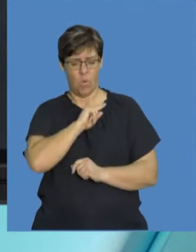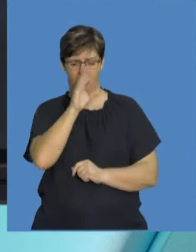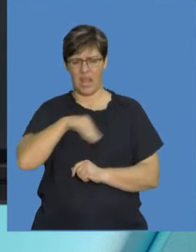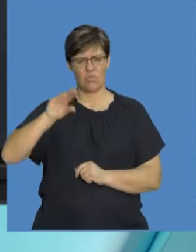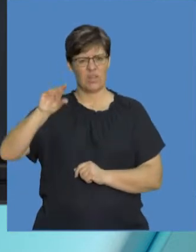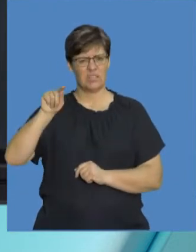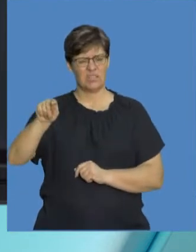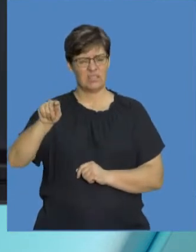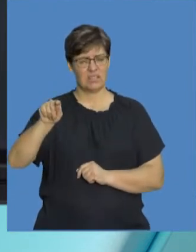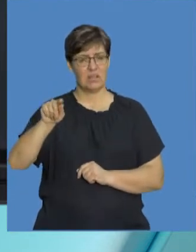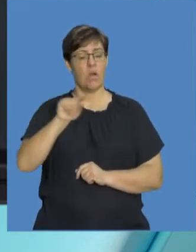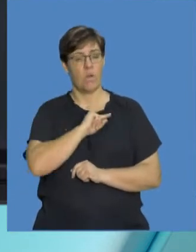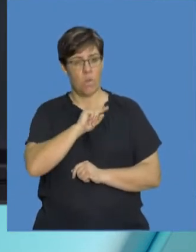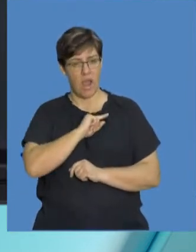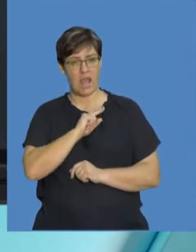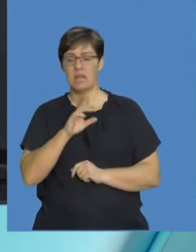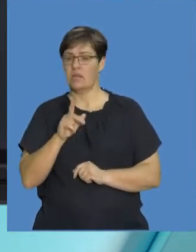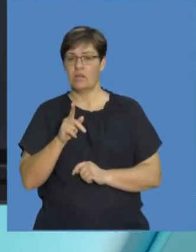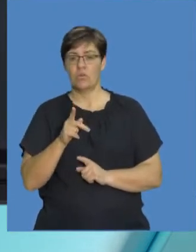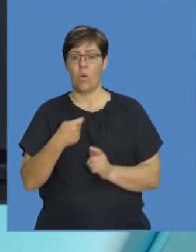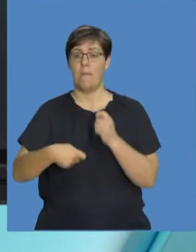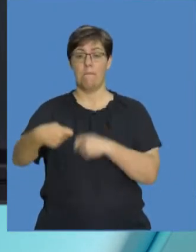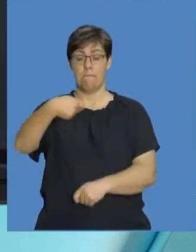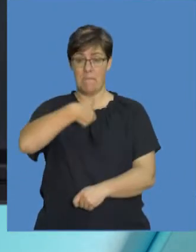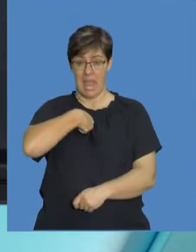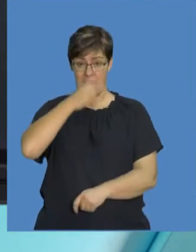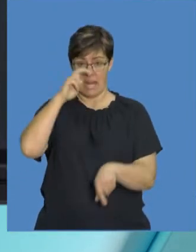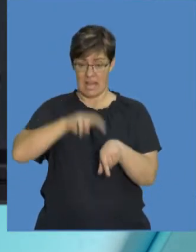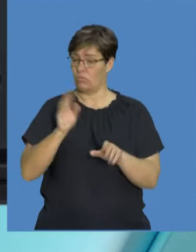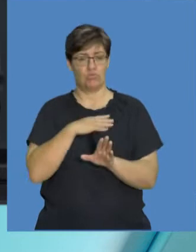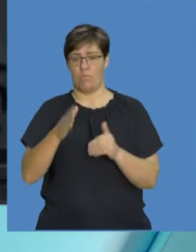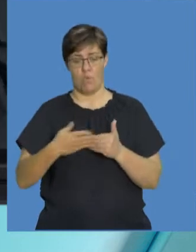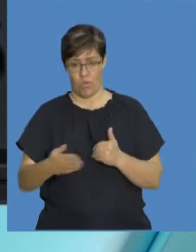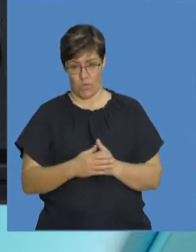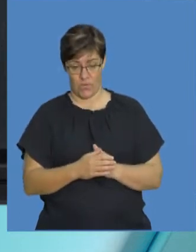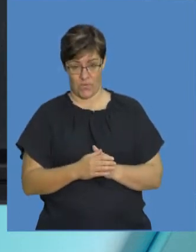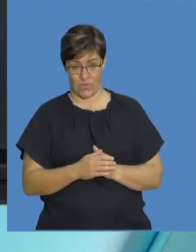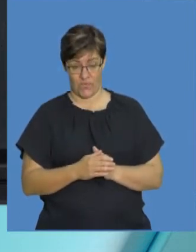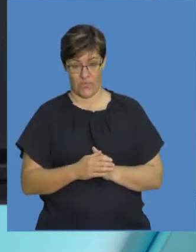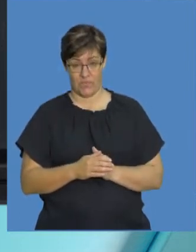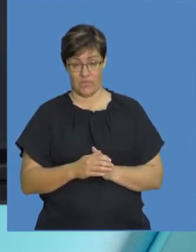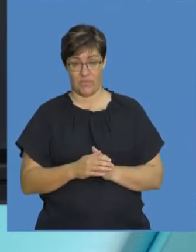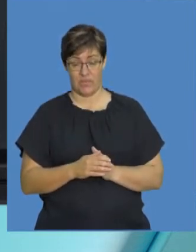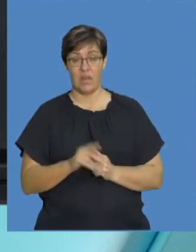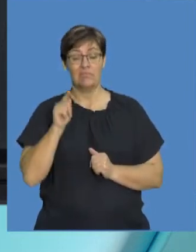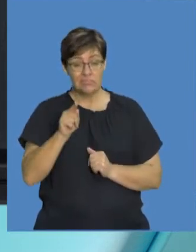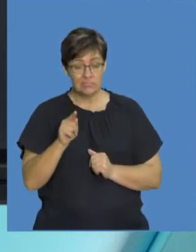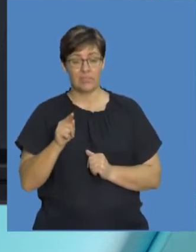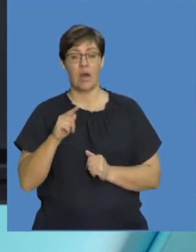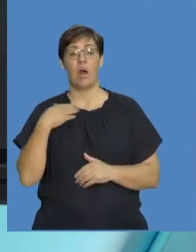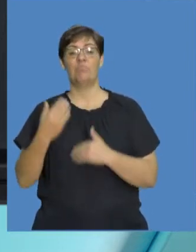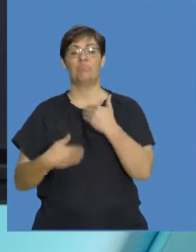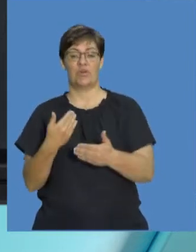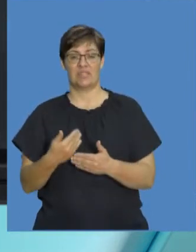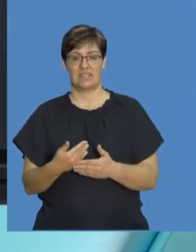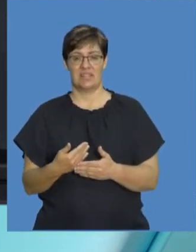you are crediting your debtors' control, because your debtor doesn't owe you that money anymore. That entry is